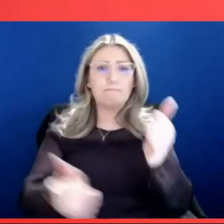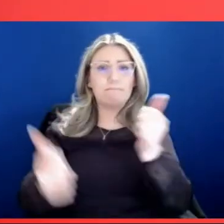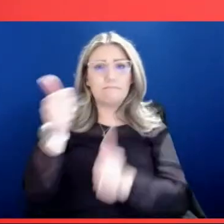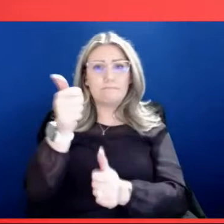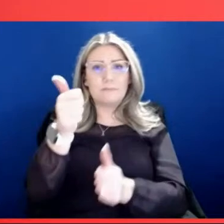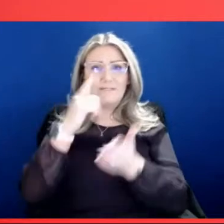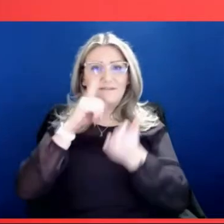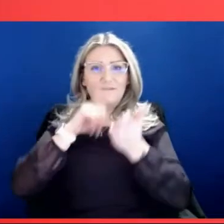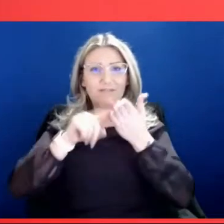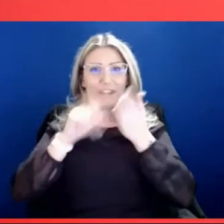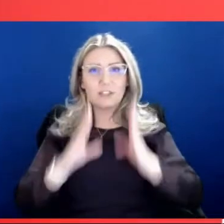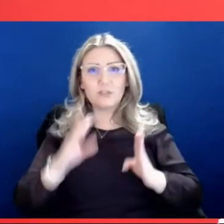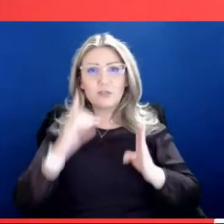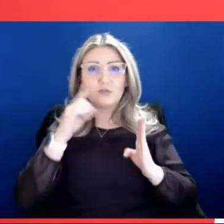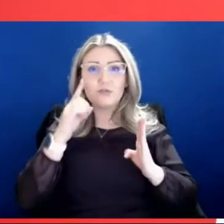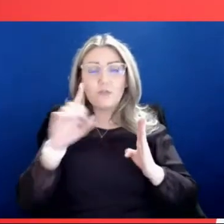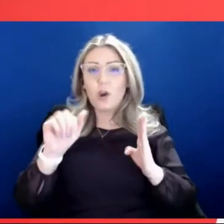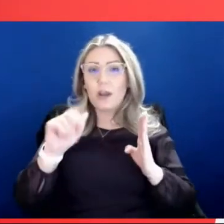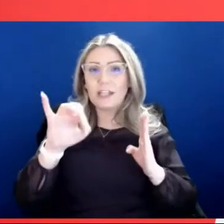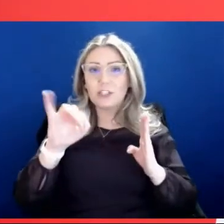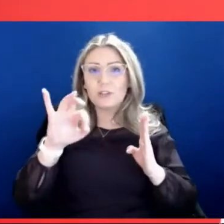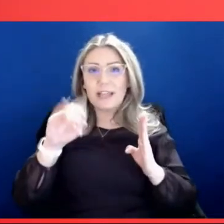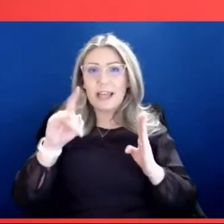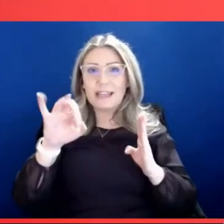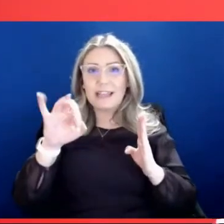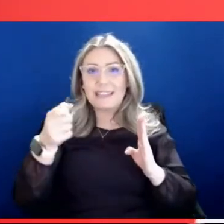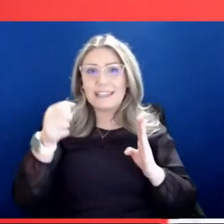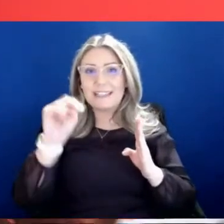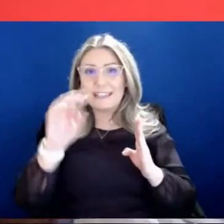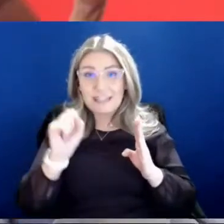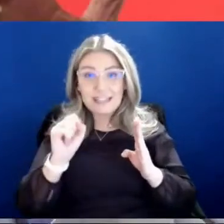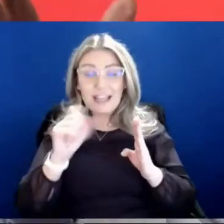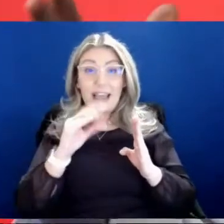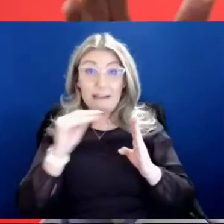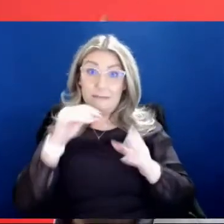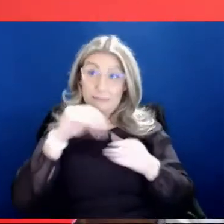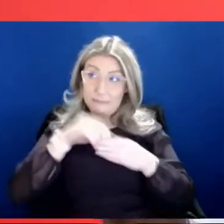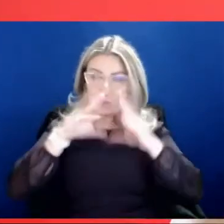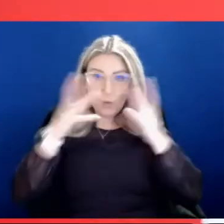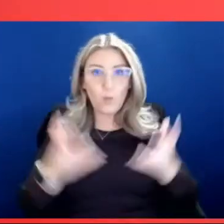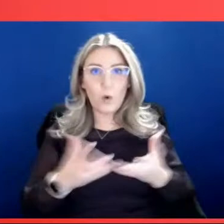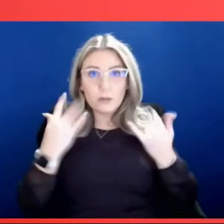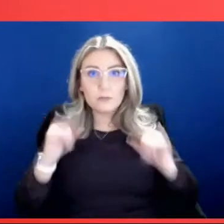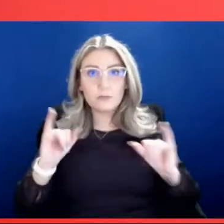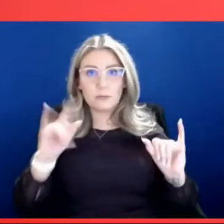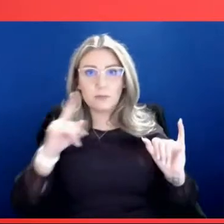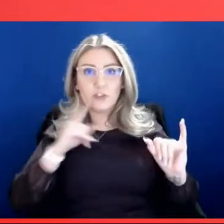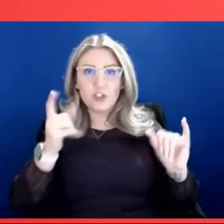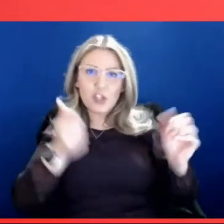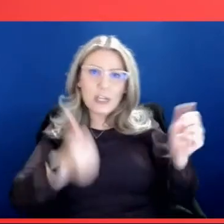investigators in anthracyclines in the world, still is. She's kind of Yoda of